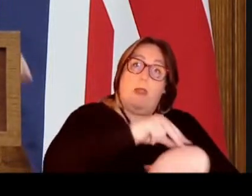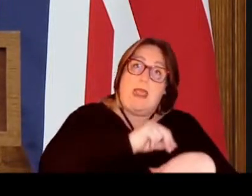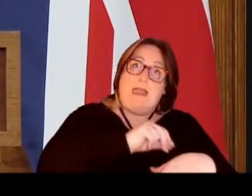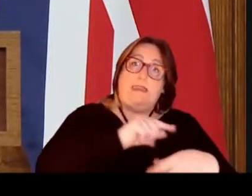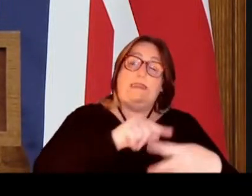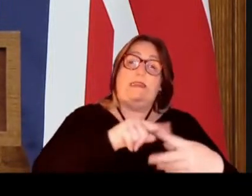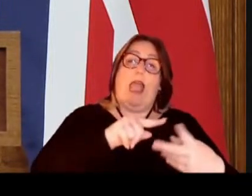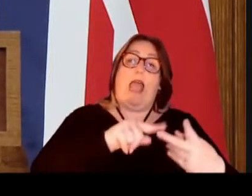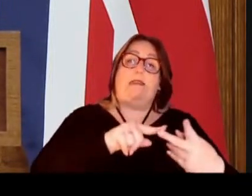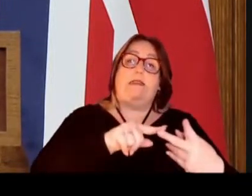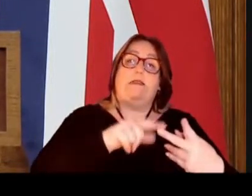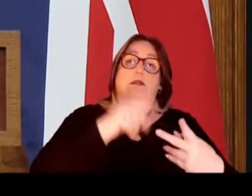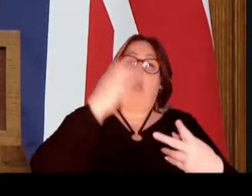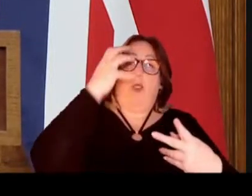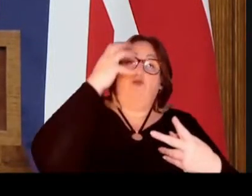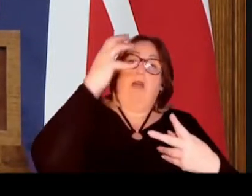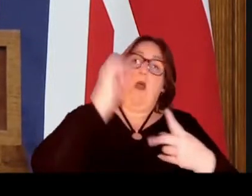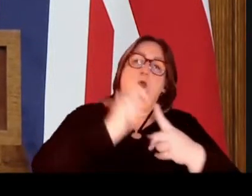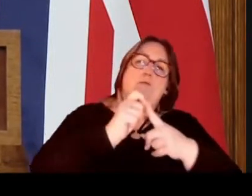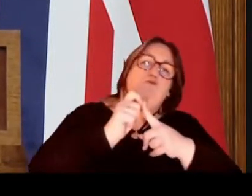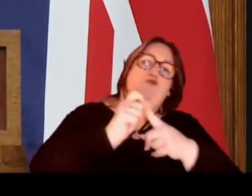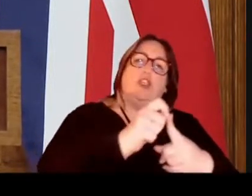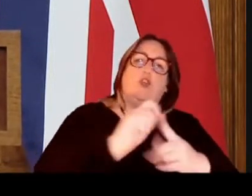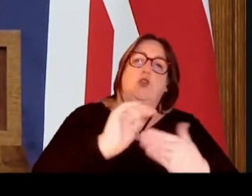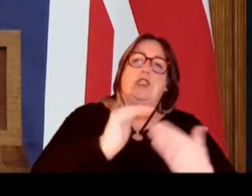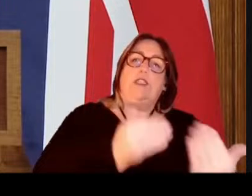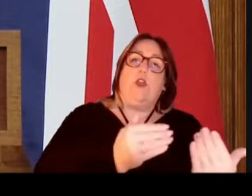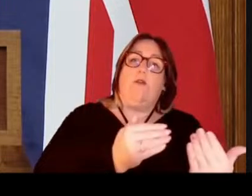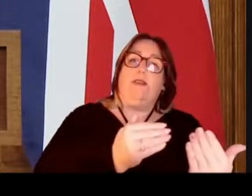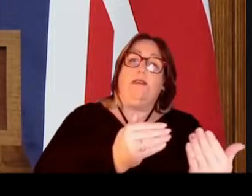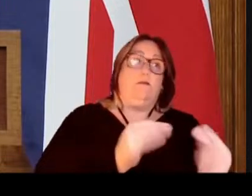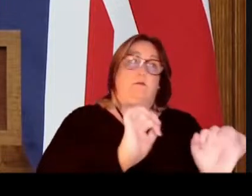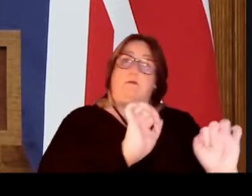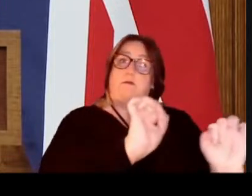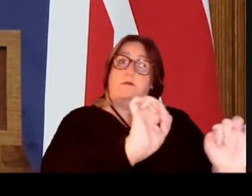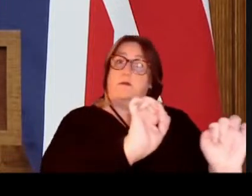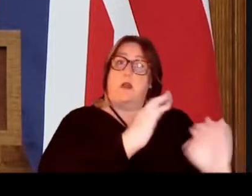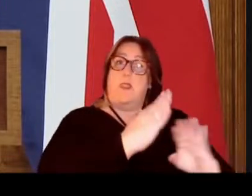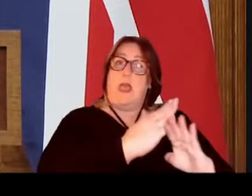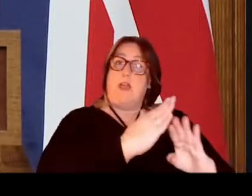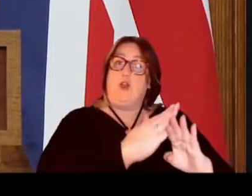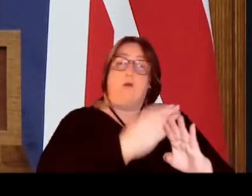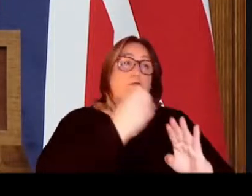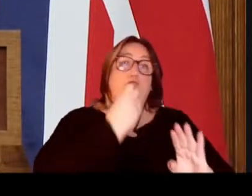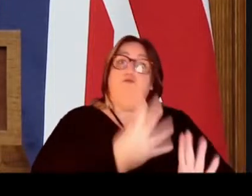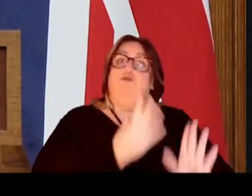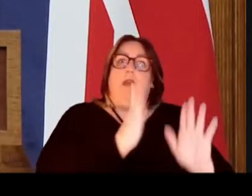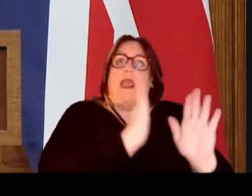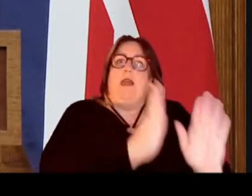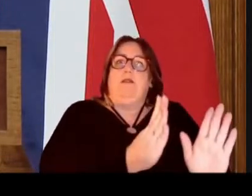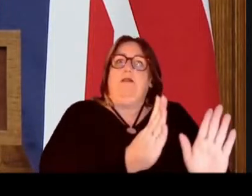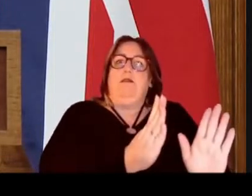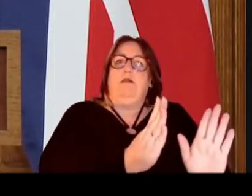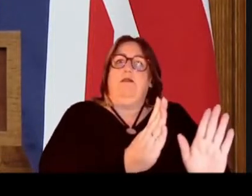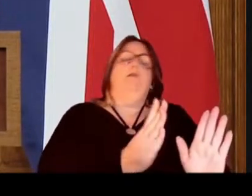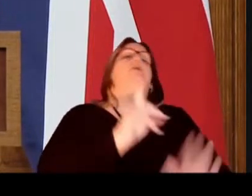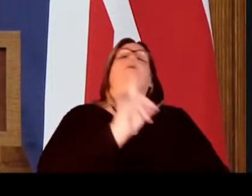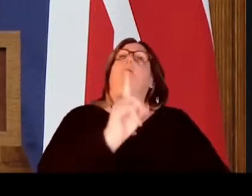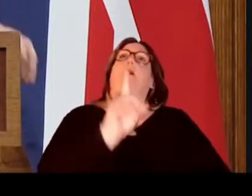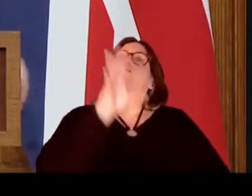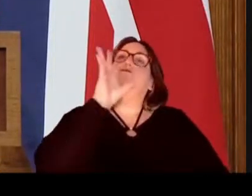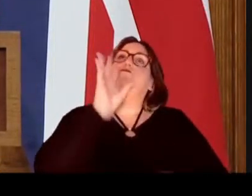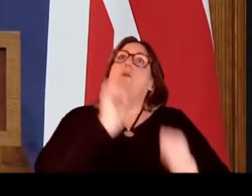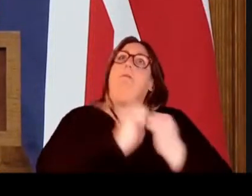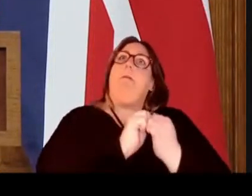Service. That is their job. They are brilliant at it. But we should never forget their